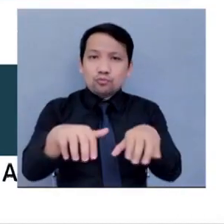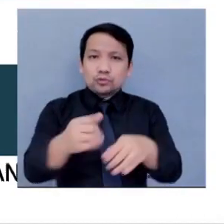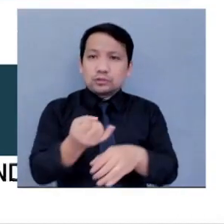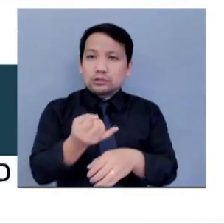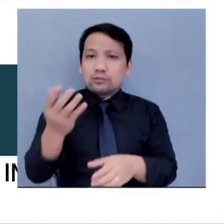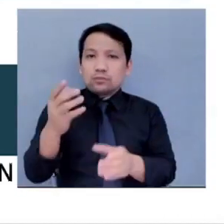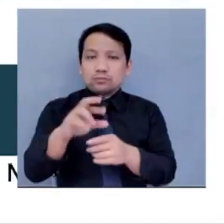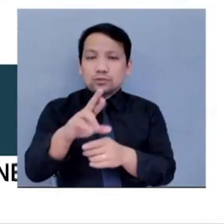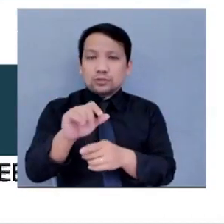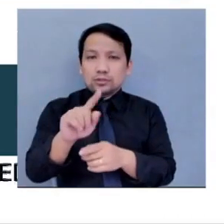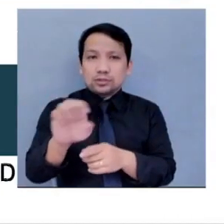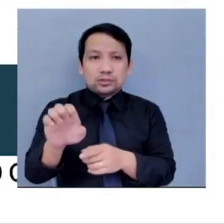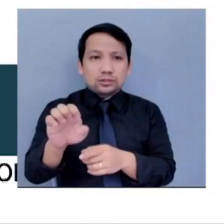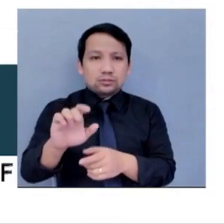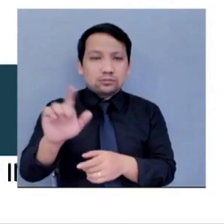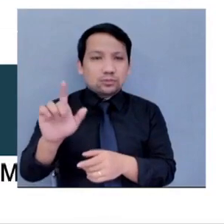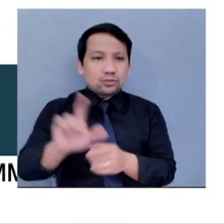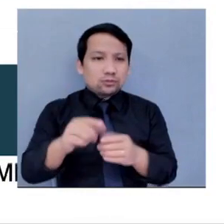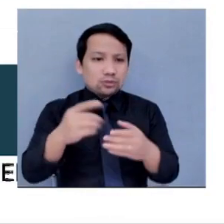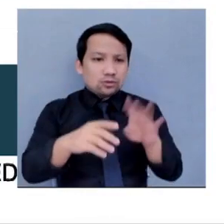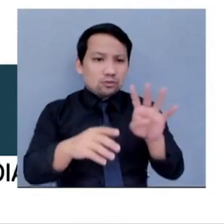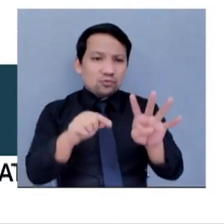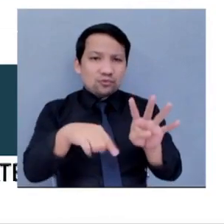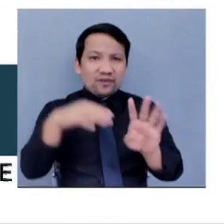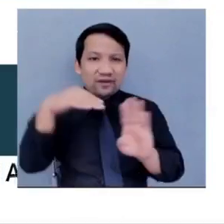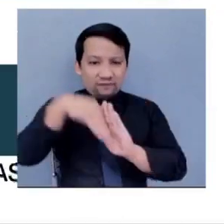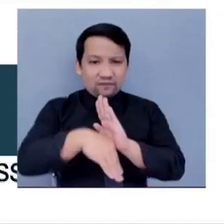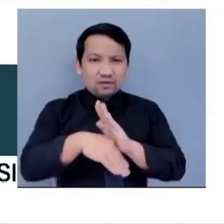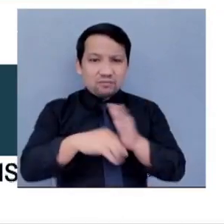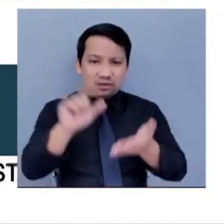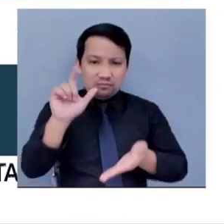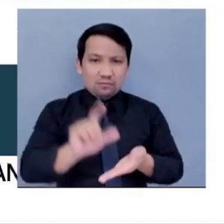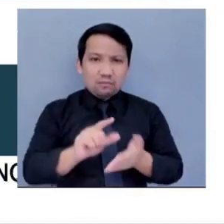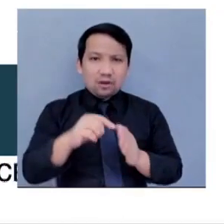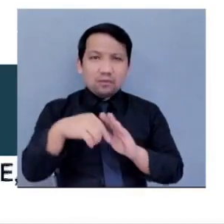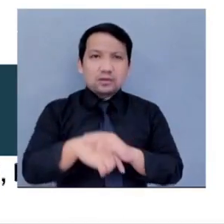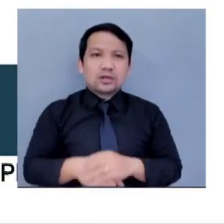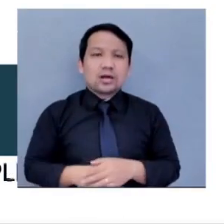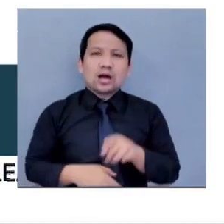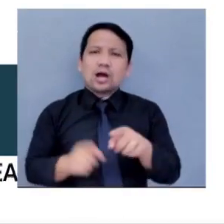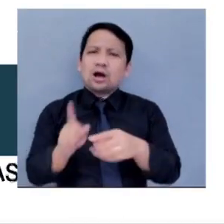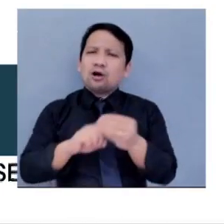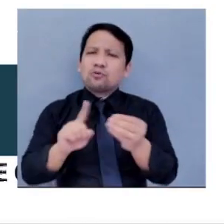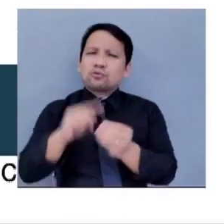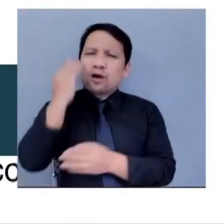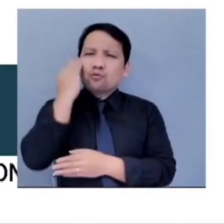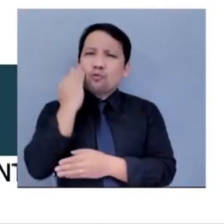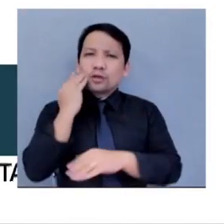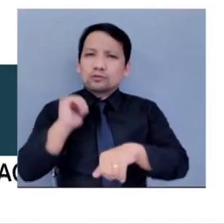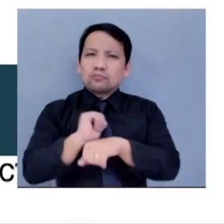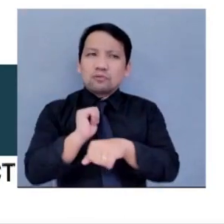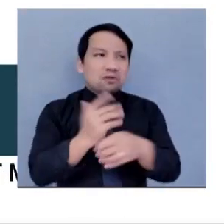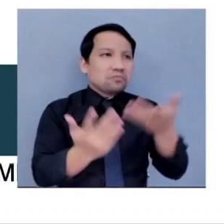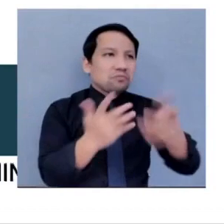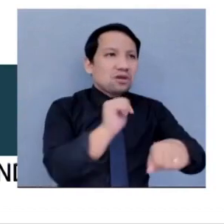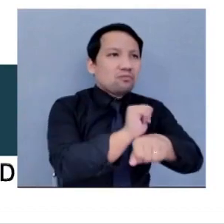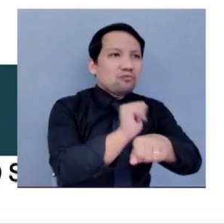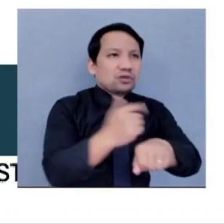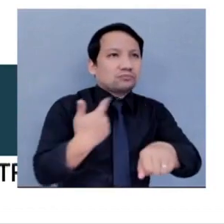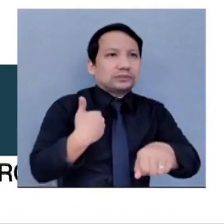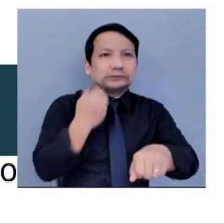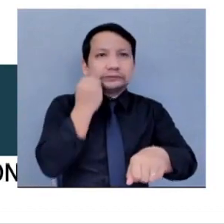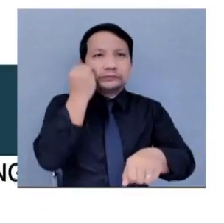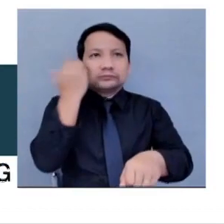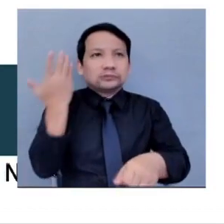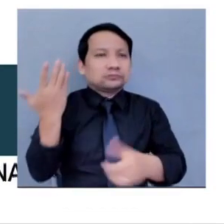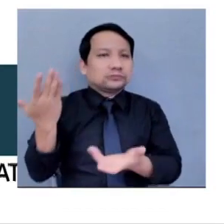it matched the record low of 4.5%. So, what about underemployment? They may be employed, but they're not taking home enough